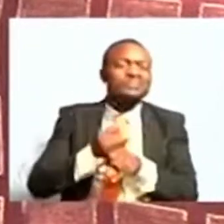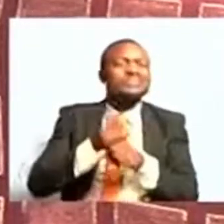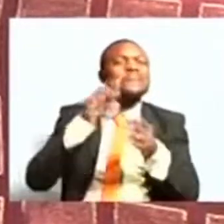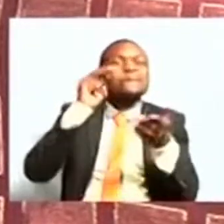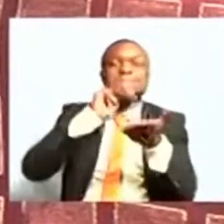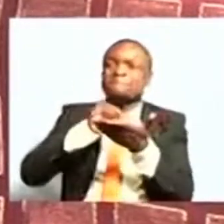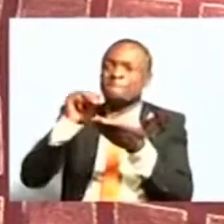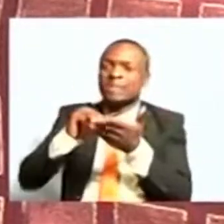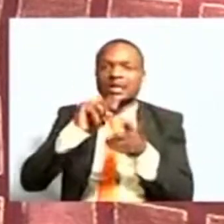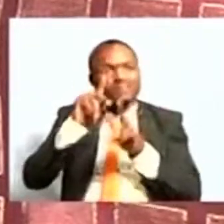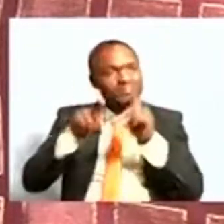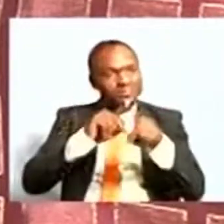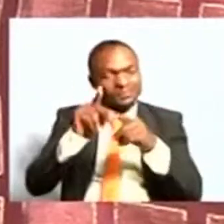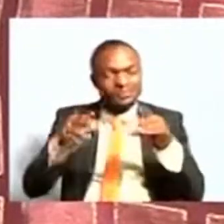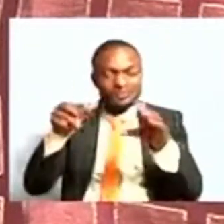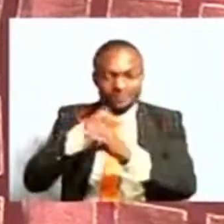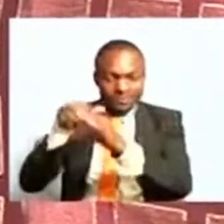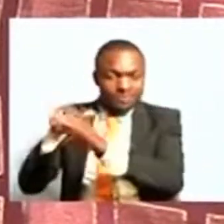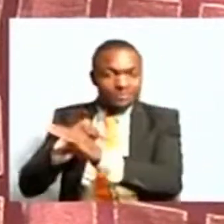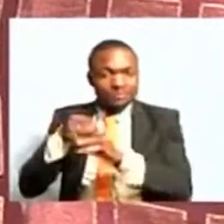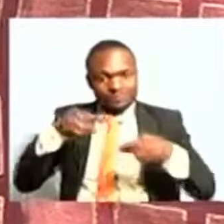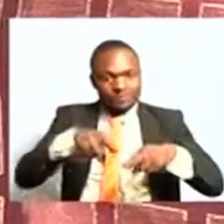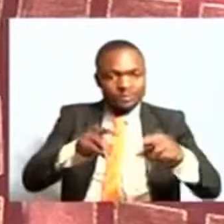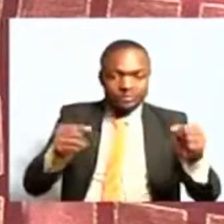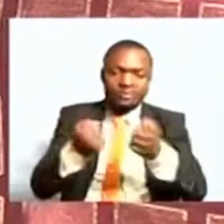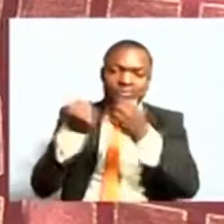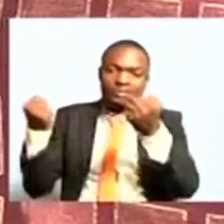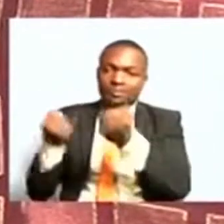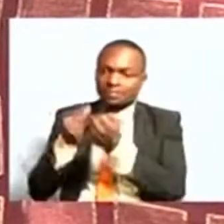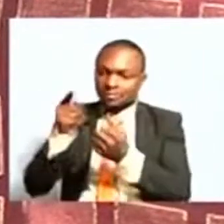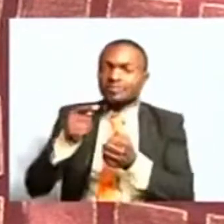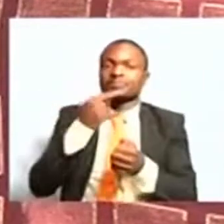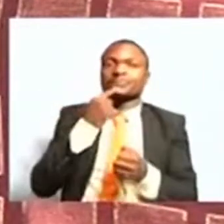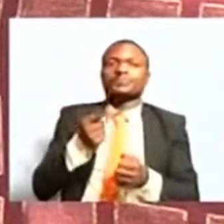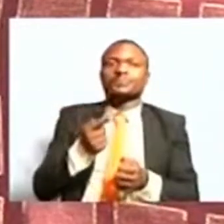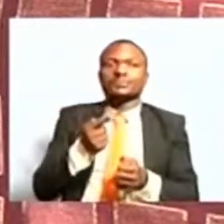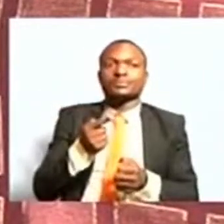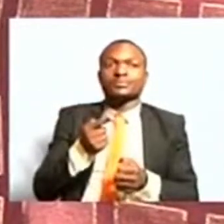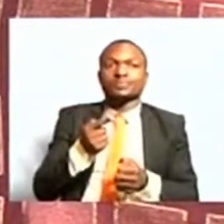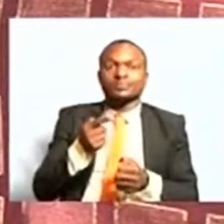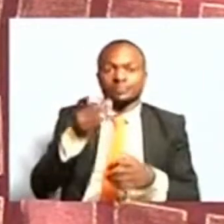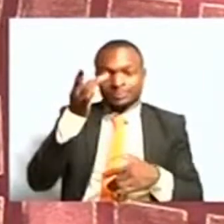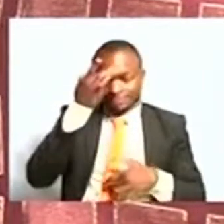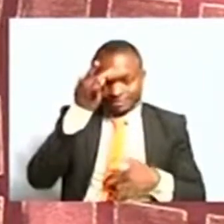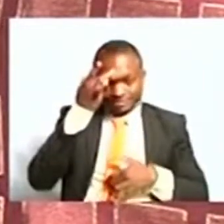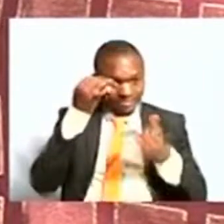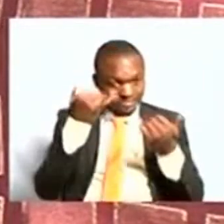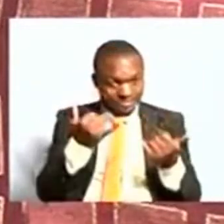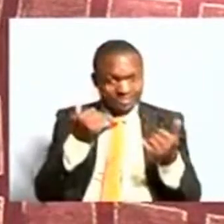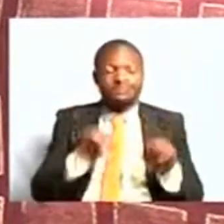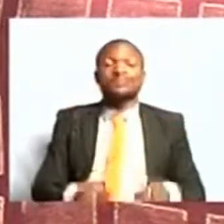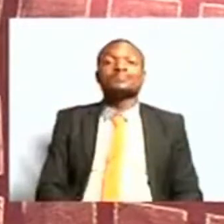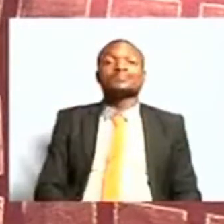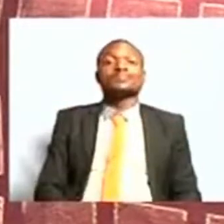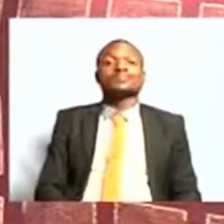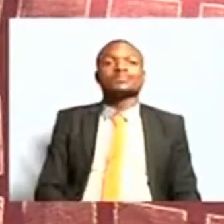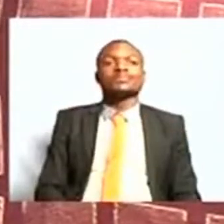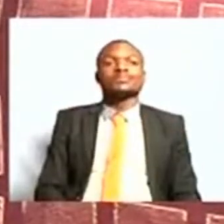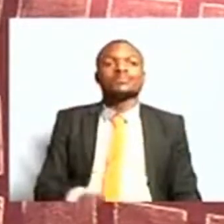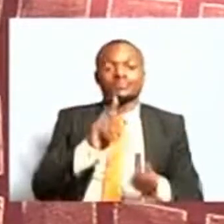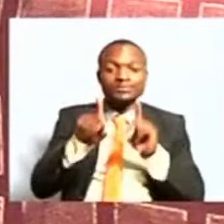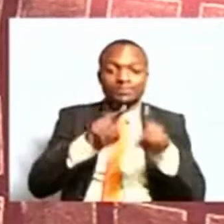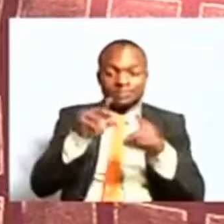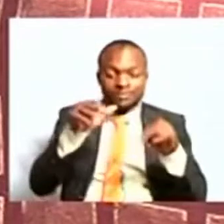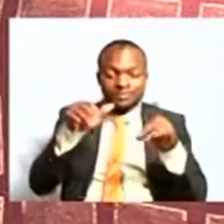of people being involved in road traffic accidents, and like I mentioned, it's a pandemic. So, and the people